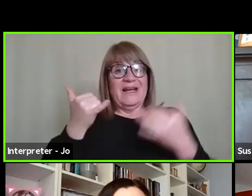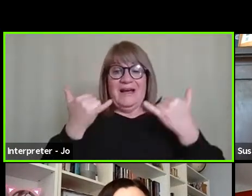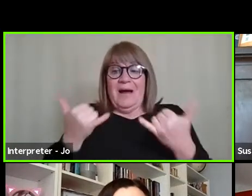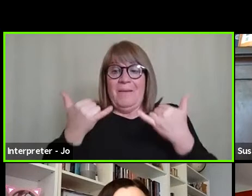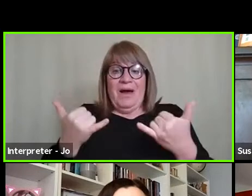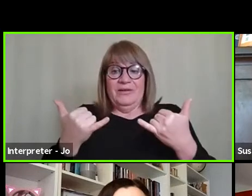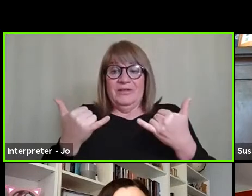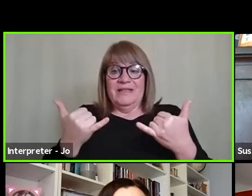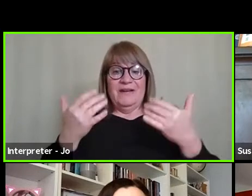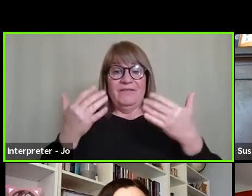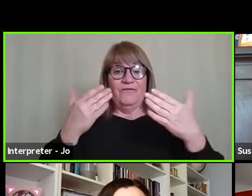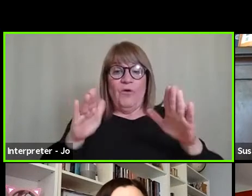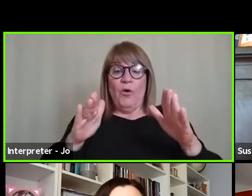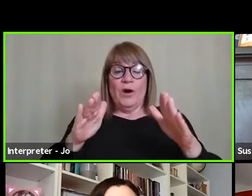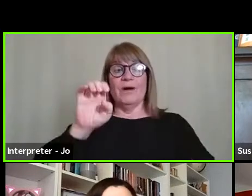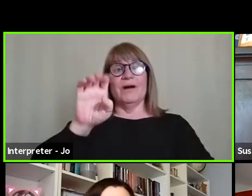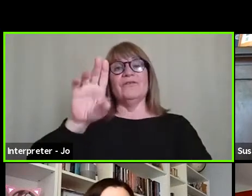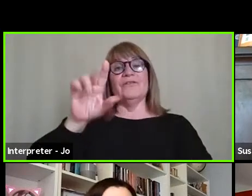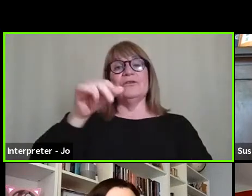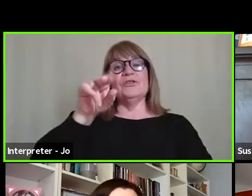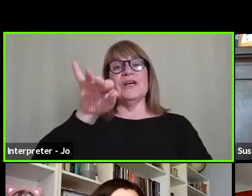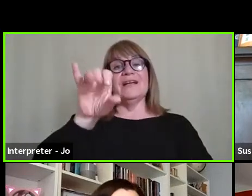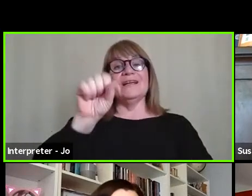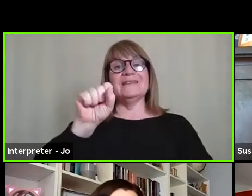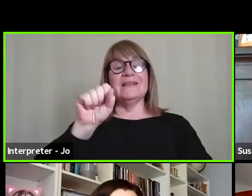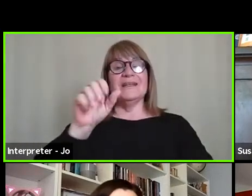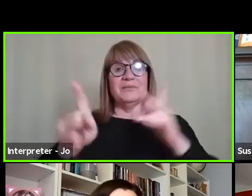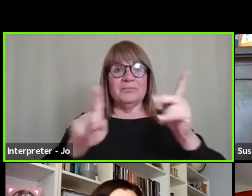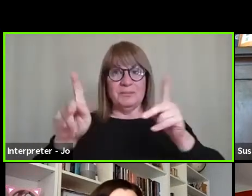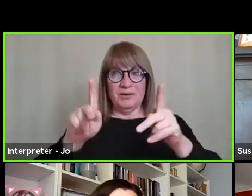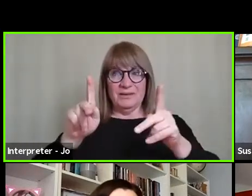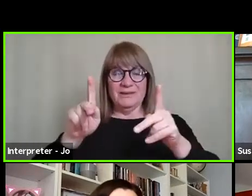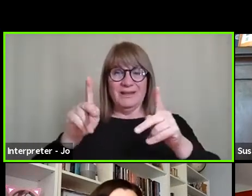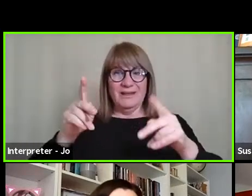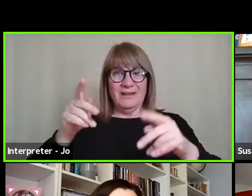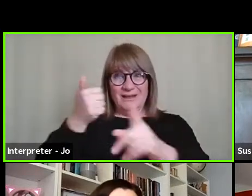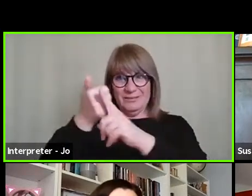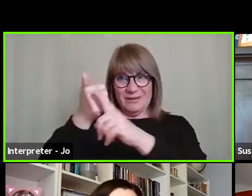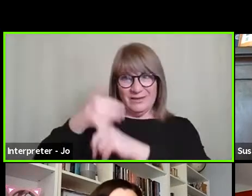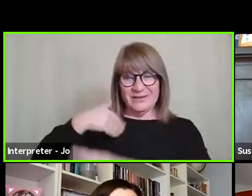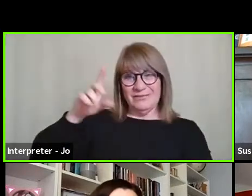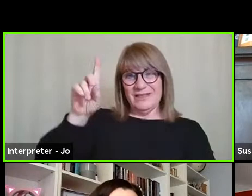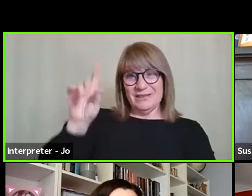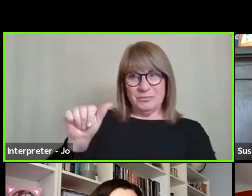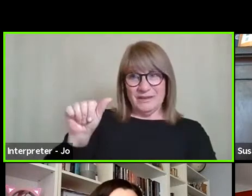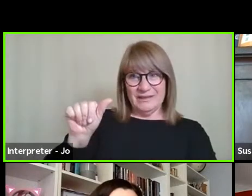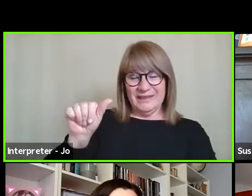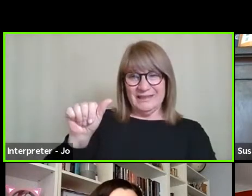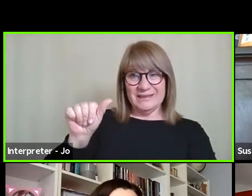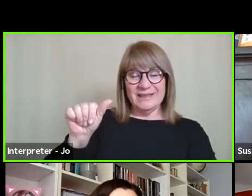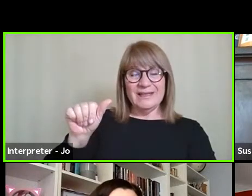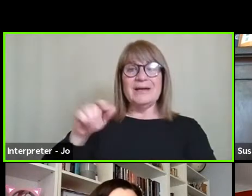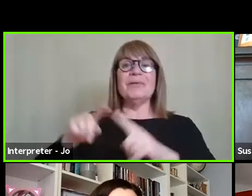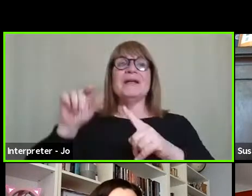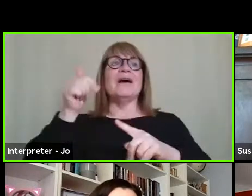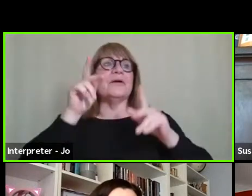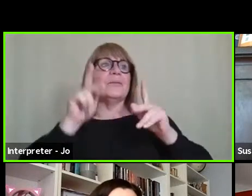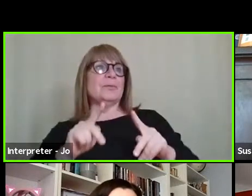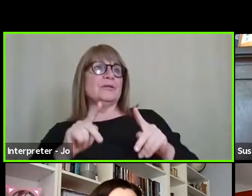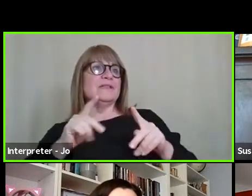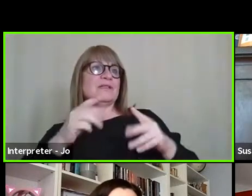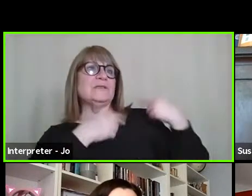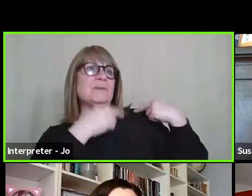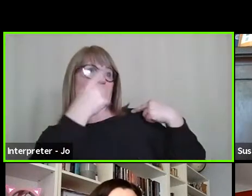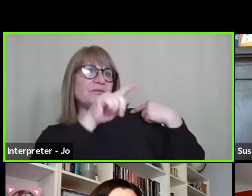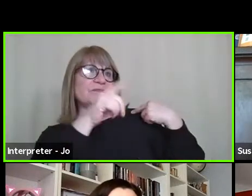with disabilities who are under under such arrangements in terms of like the nitty-gritty of does this bill